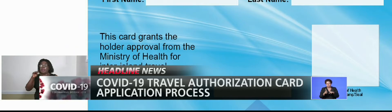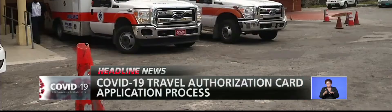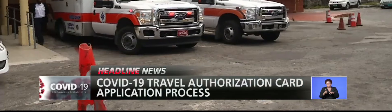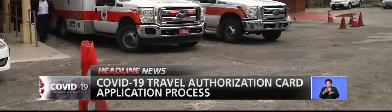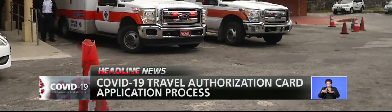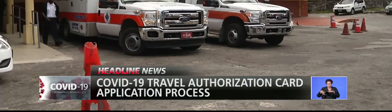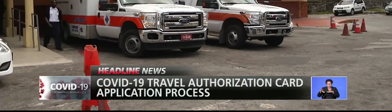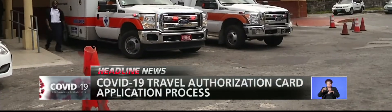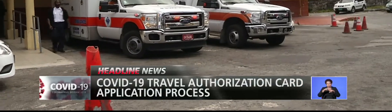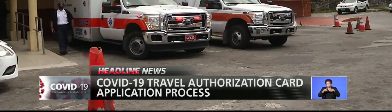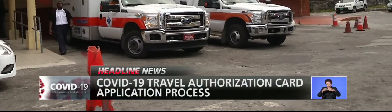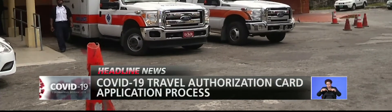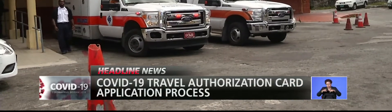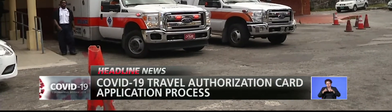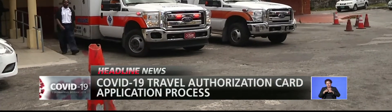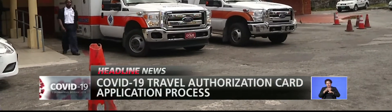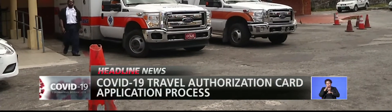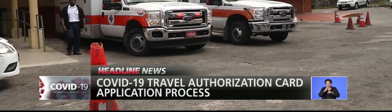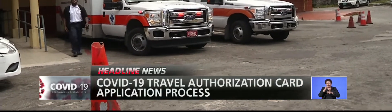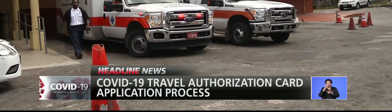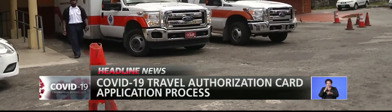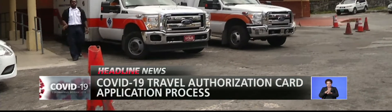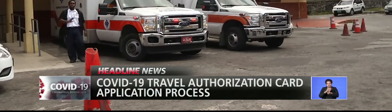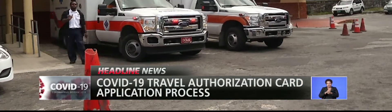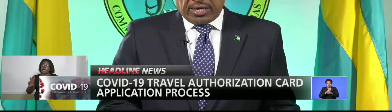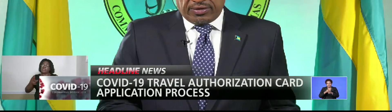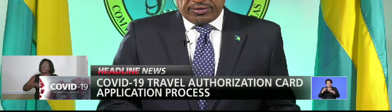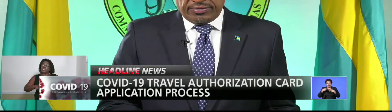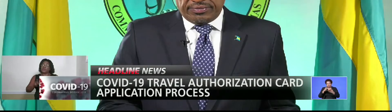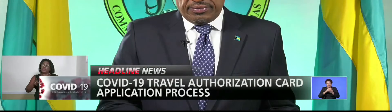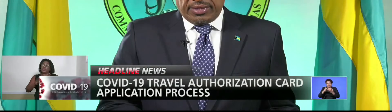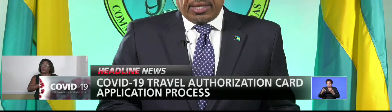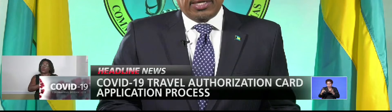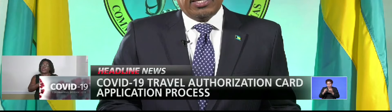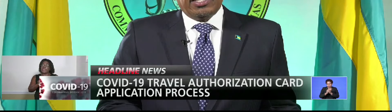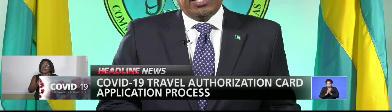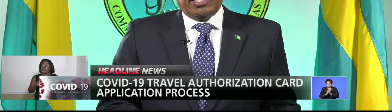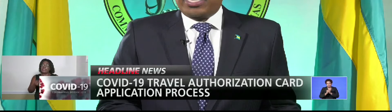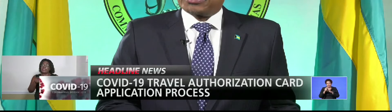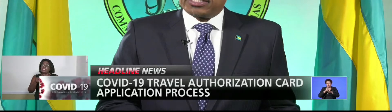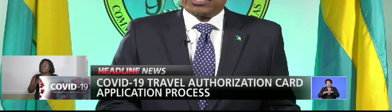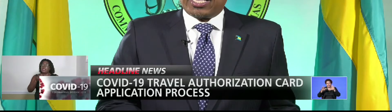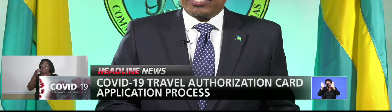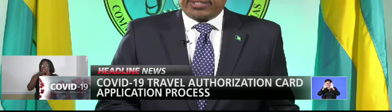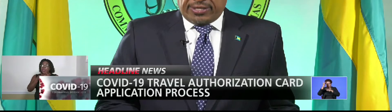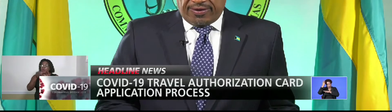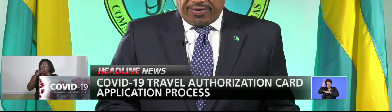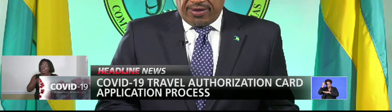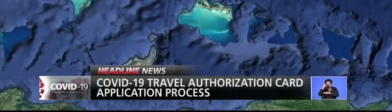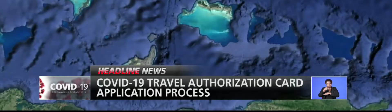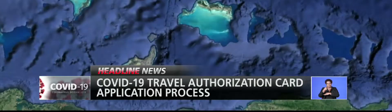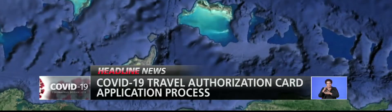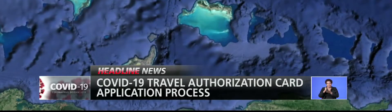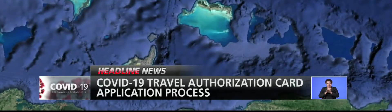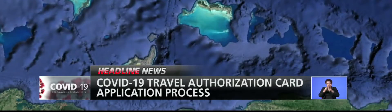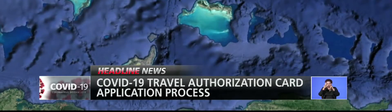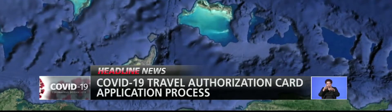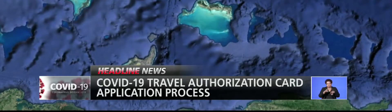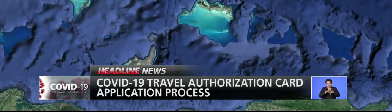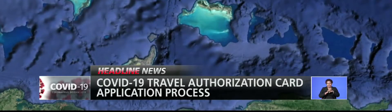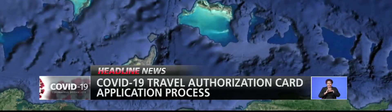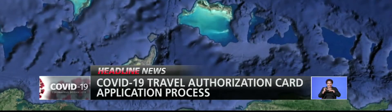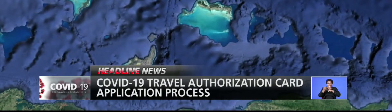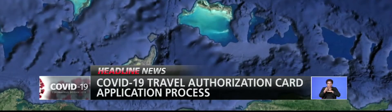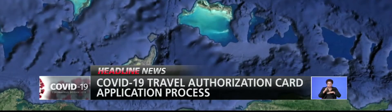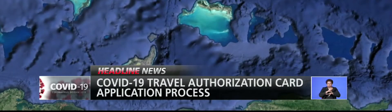but if they attend a private doctor, usual fees will apply. In his address on Sunday, the Prime Minister stated that residents on islands